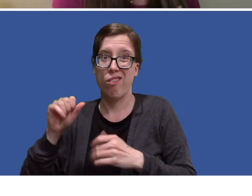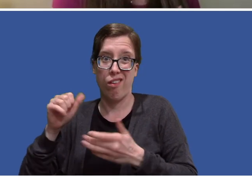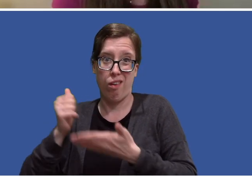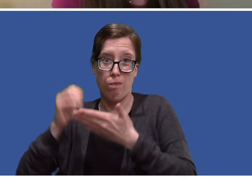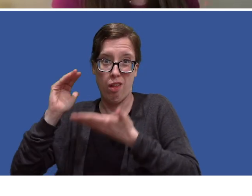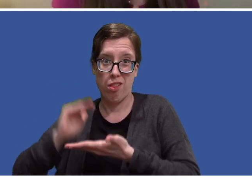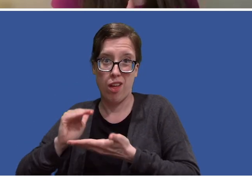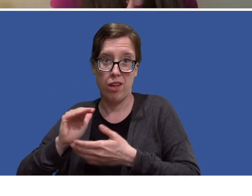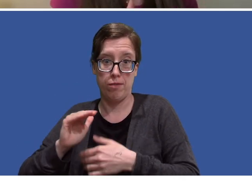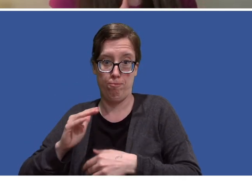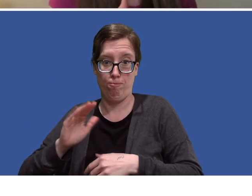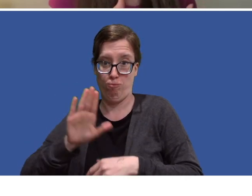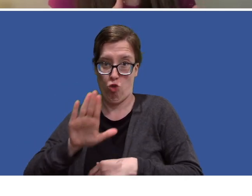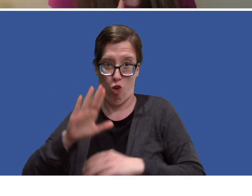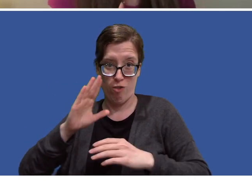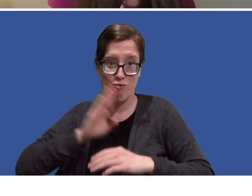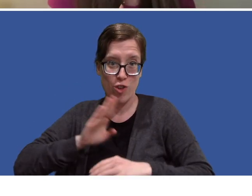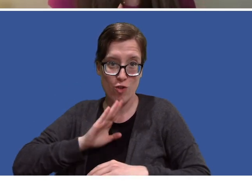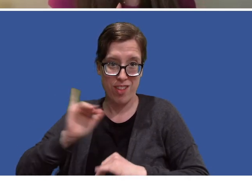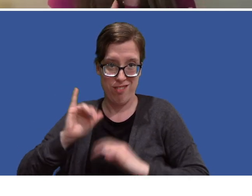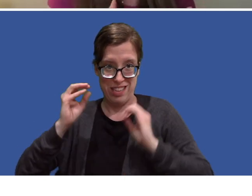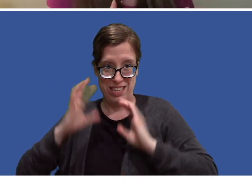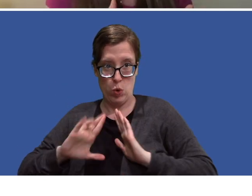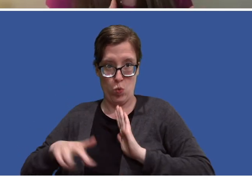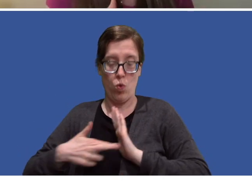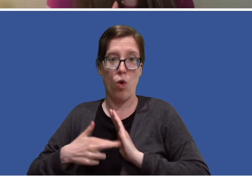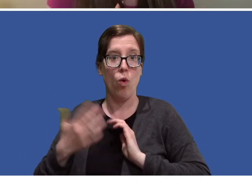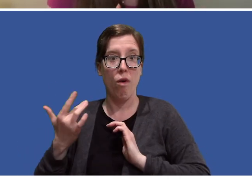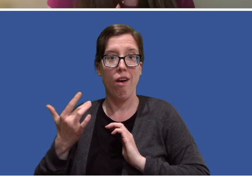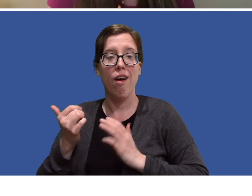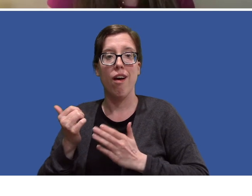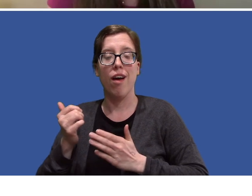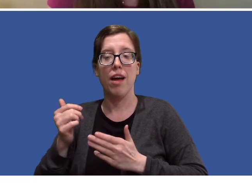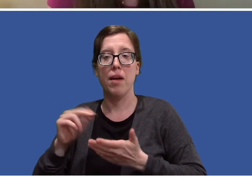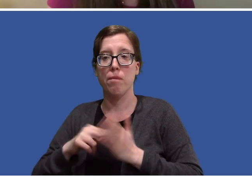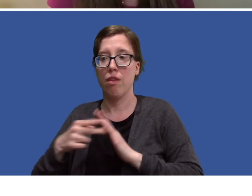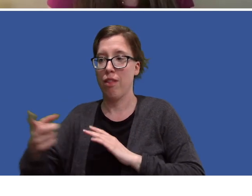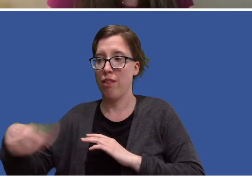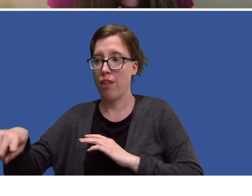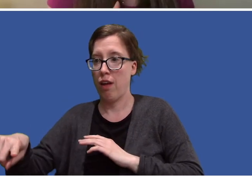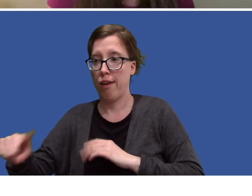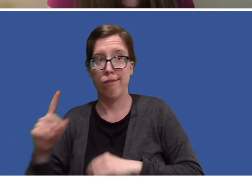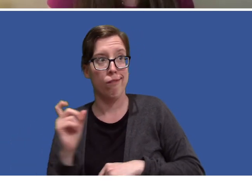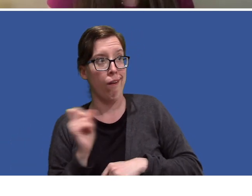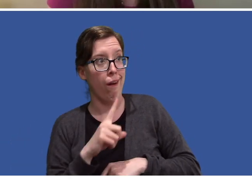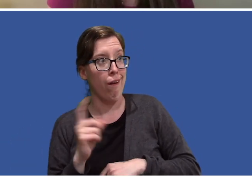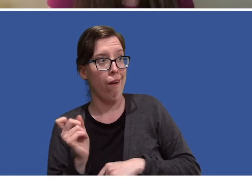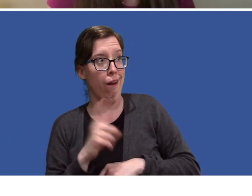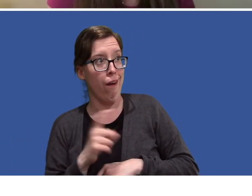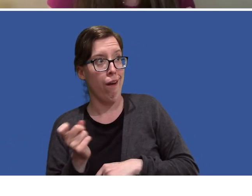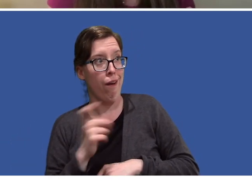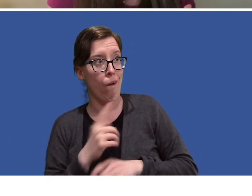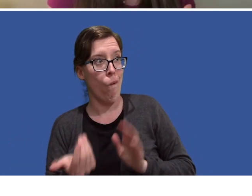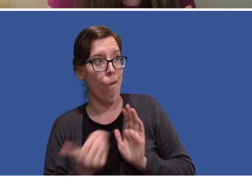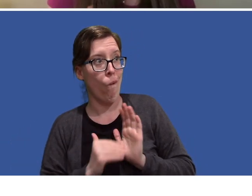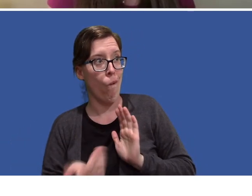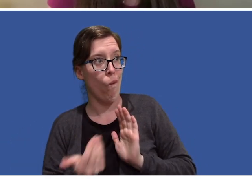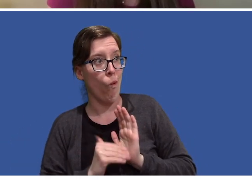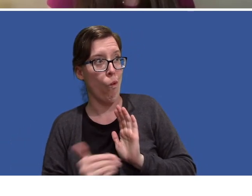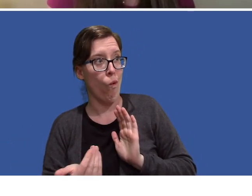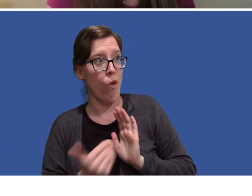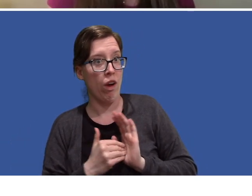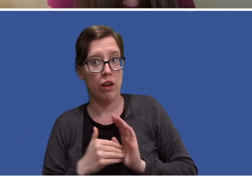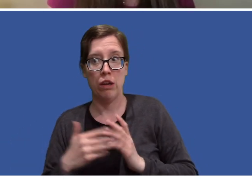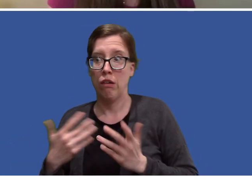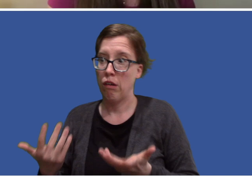the student isn't asking you the same thing over and over and over again. You won't have to repeat yourself. You can just refer them back